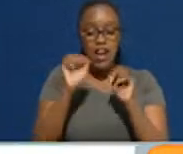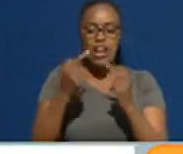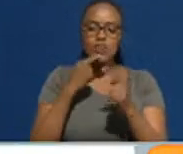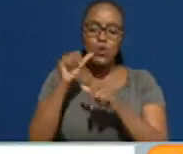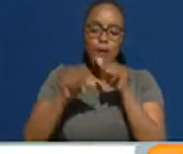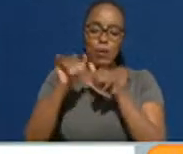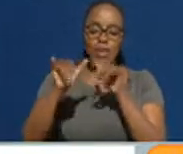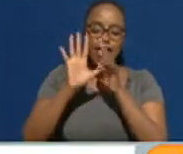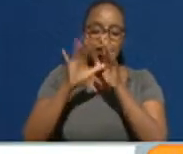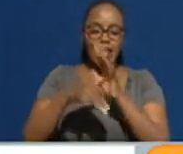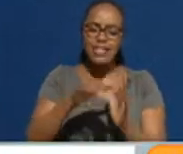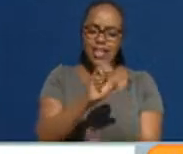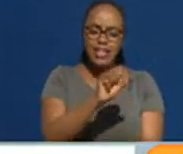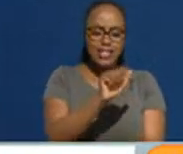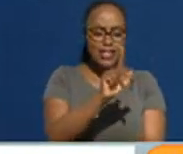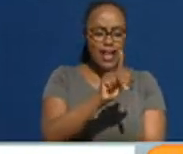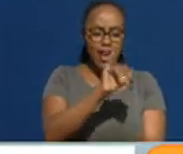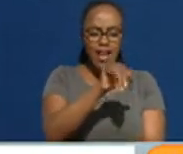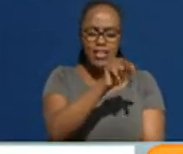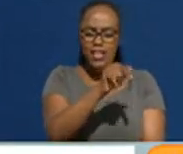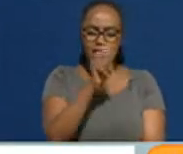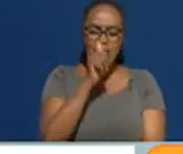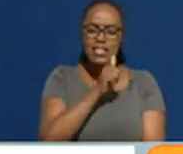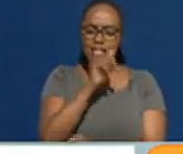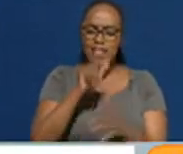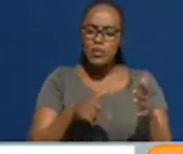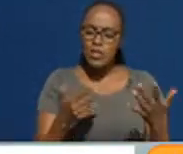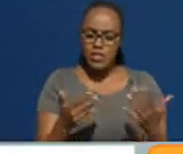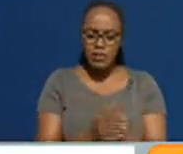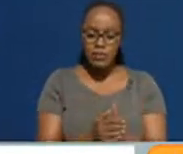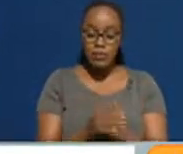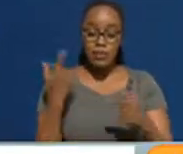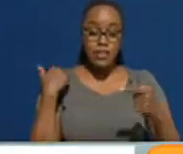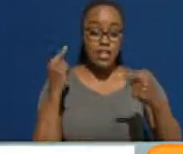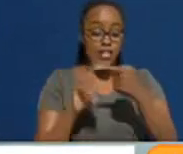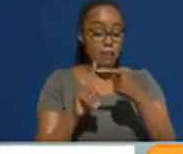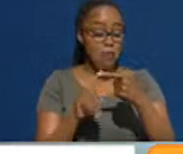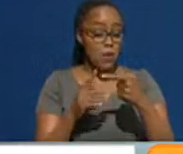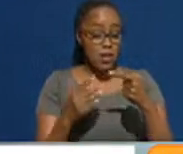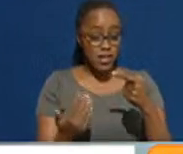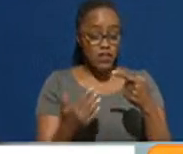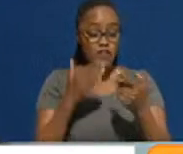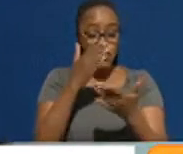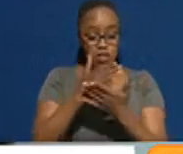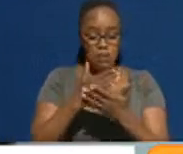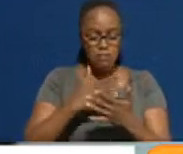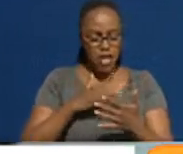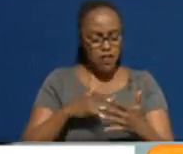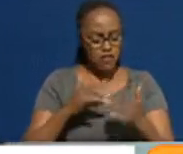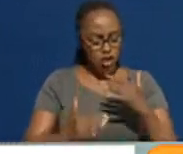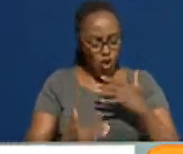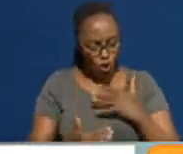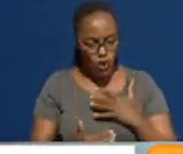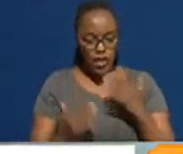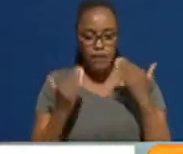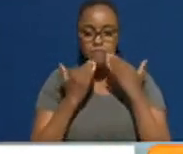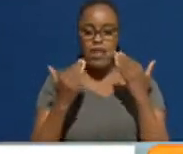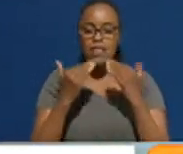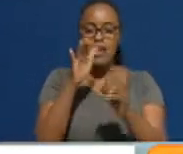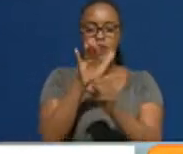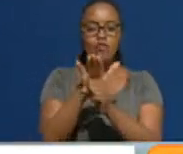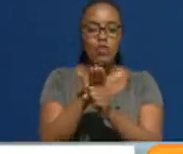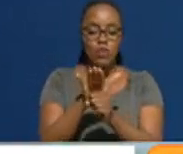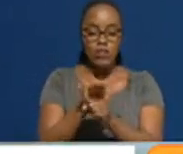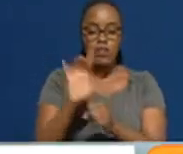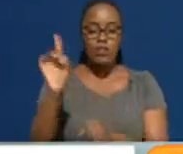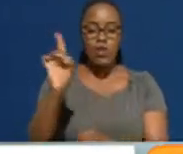that later. Yeah. Sakaja, for you, what was the secret? I mean, first of all, I'm really honored and grateful to